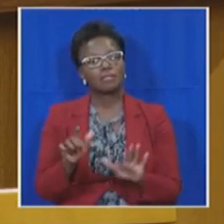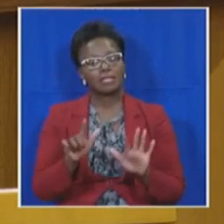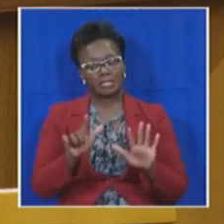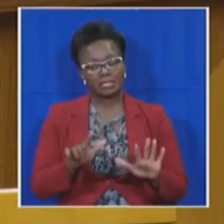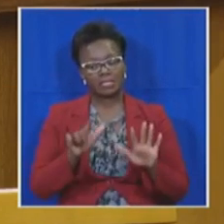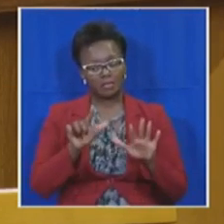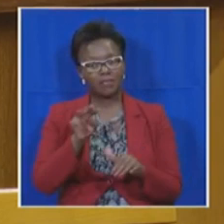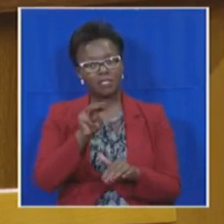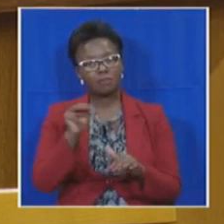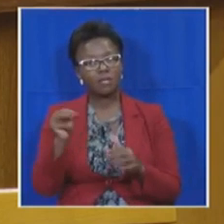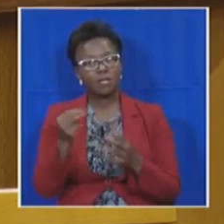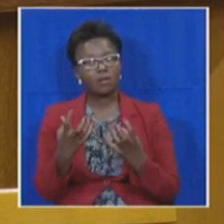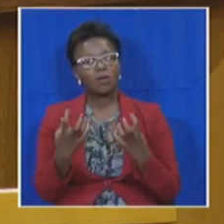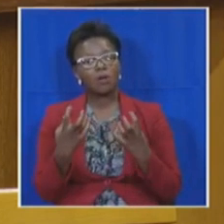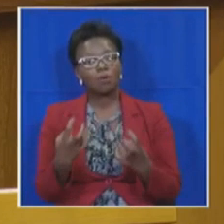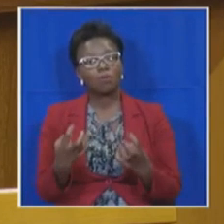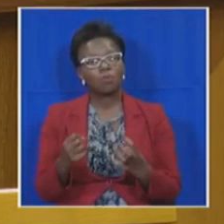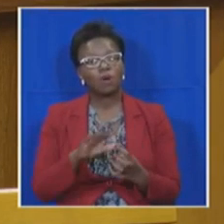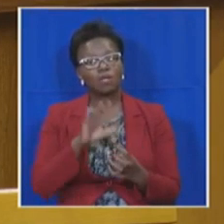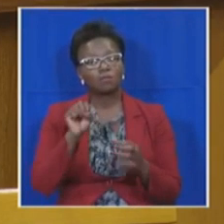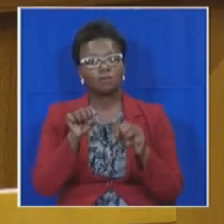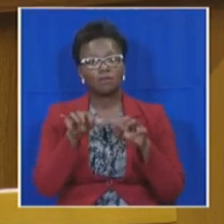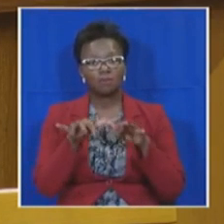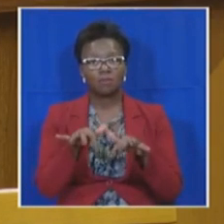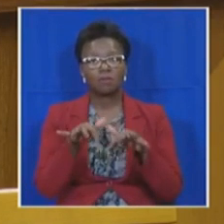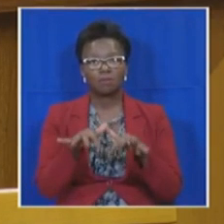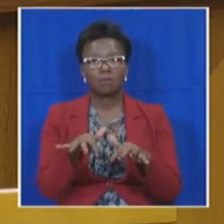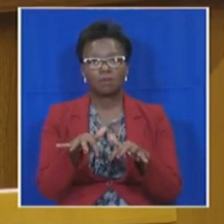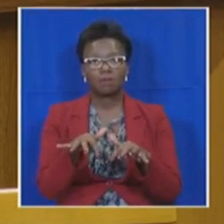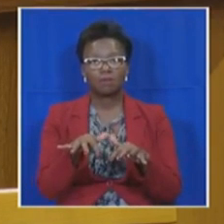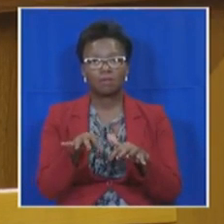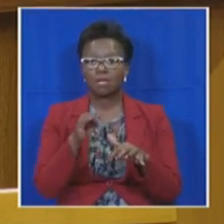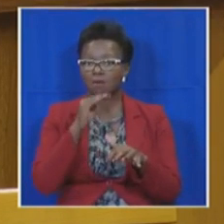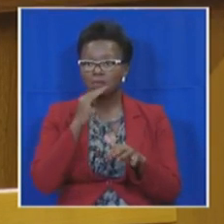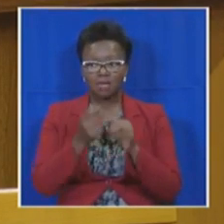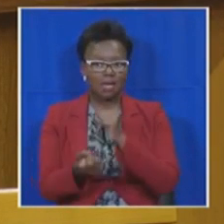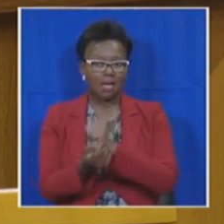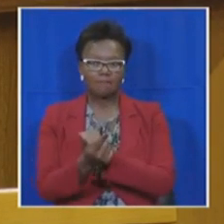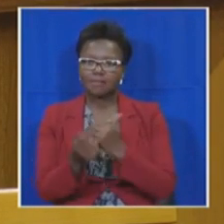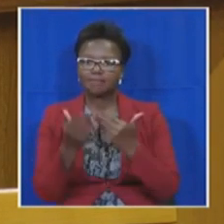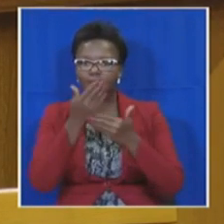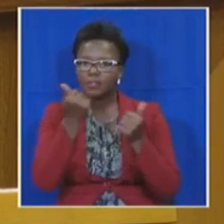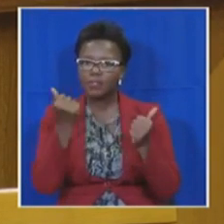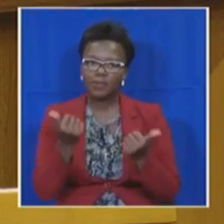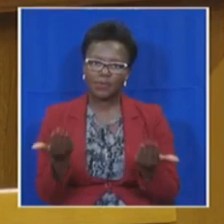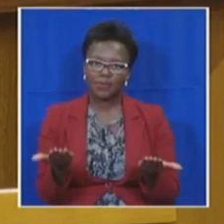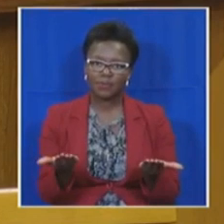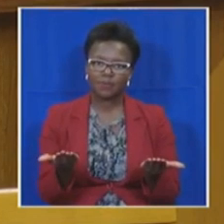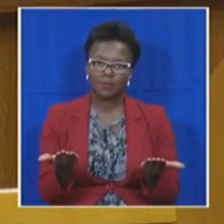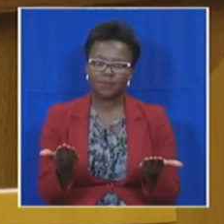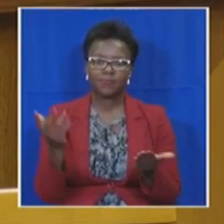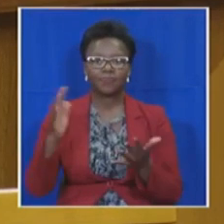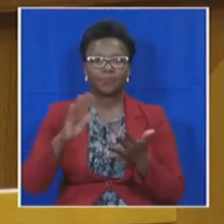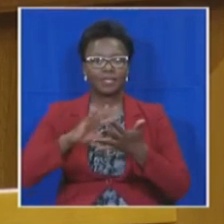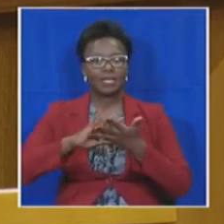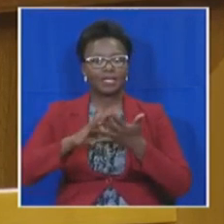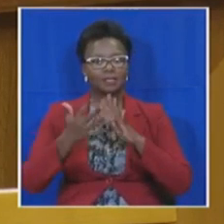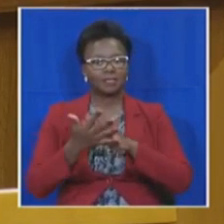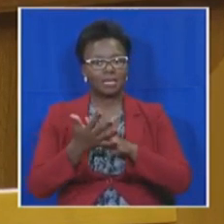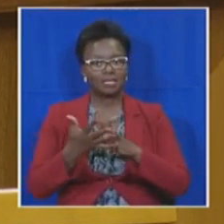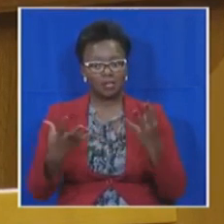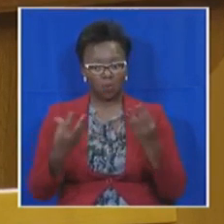million poor and vulnerable South Africans are completely in the air. SASSA and the department have